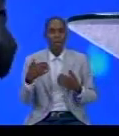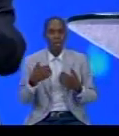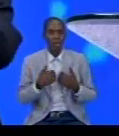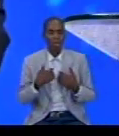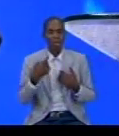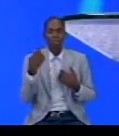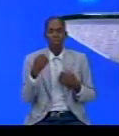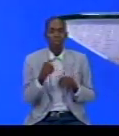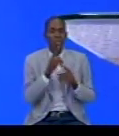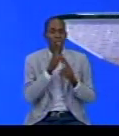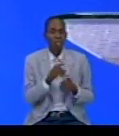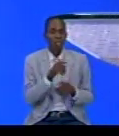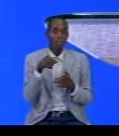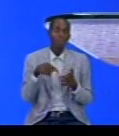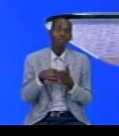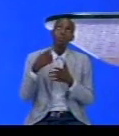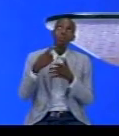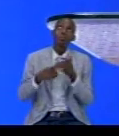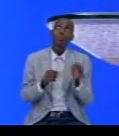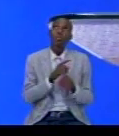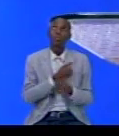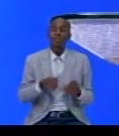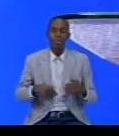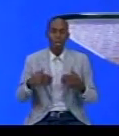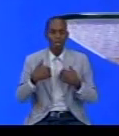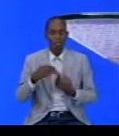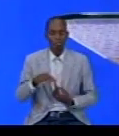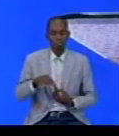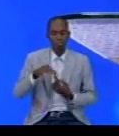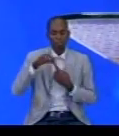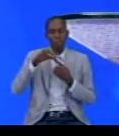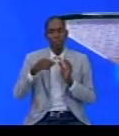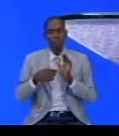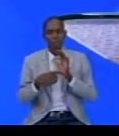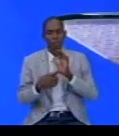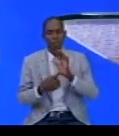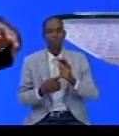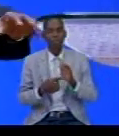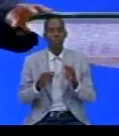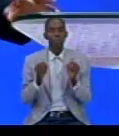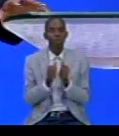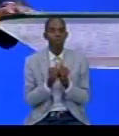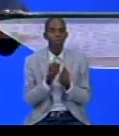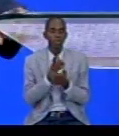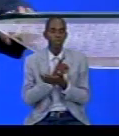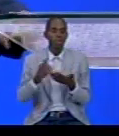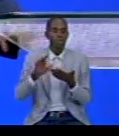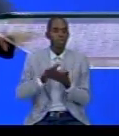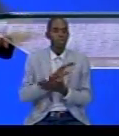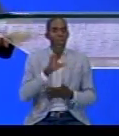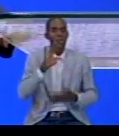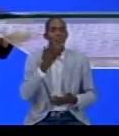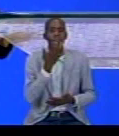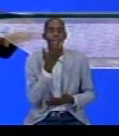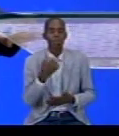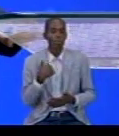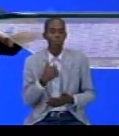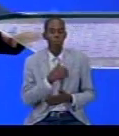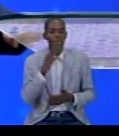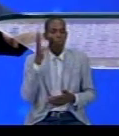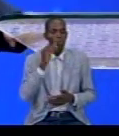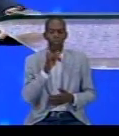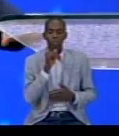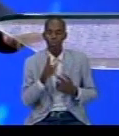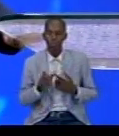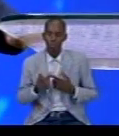is what the Lord has specially revealed with divine favor. And so we'll not rush out. We'll